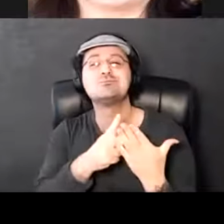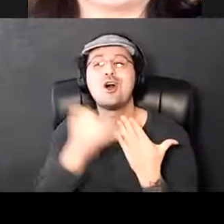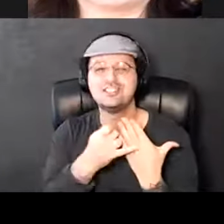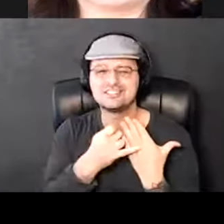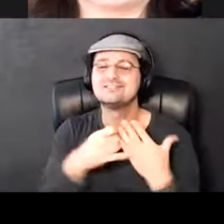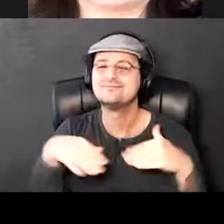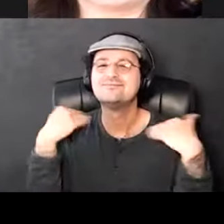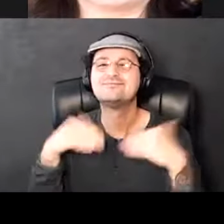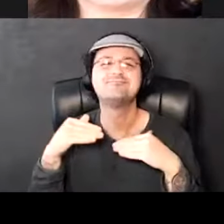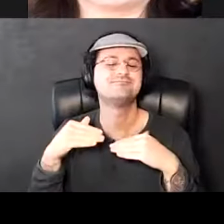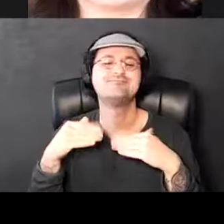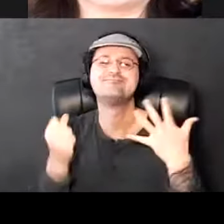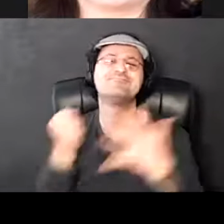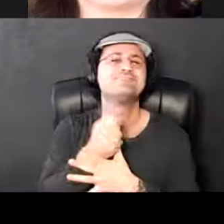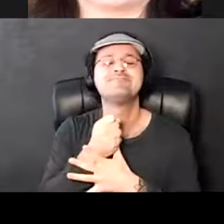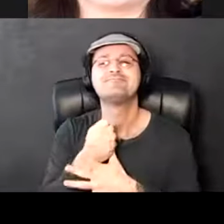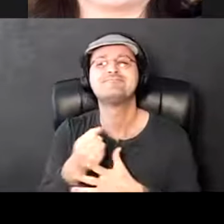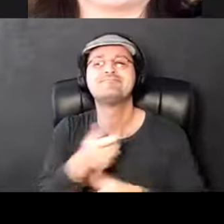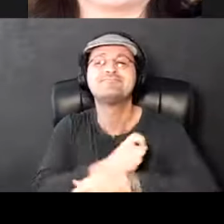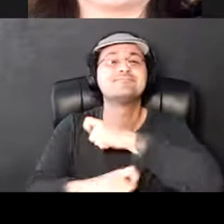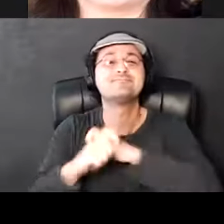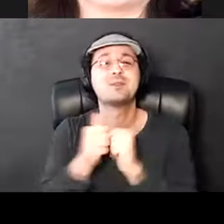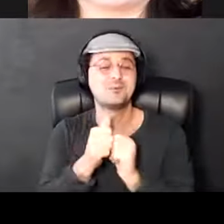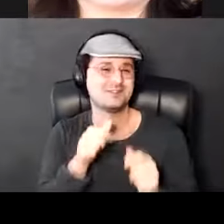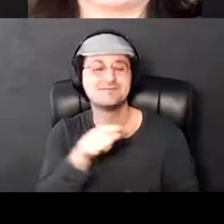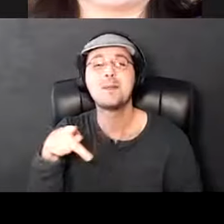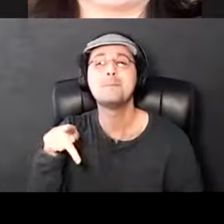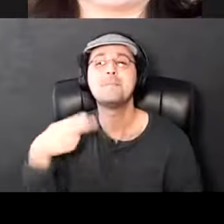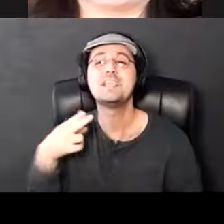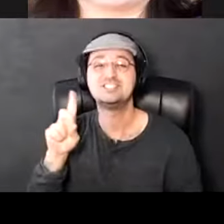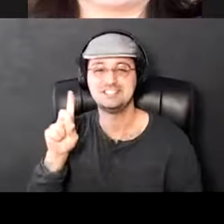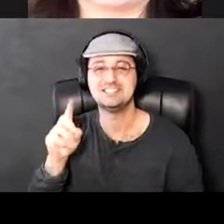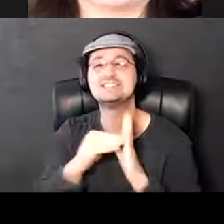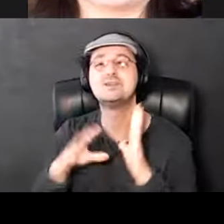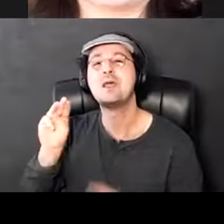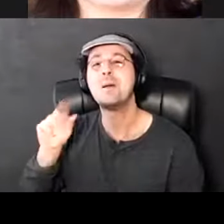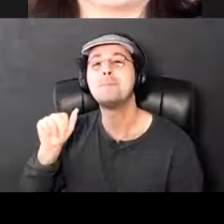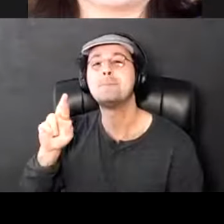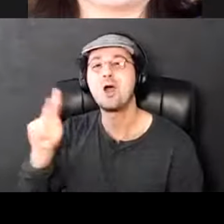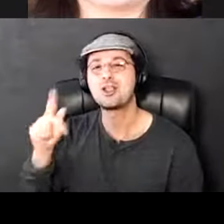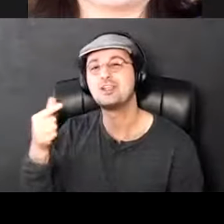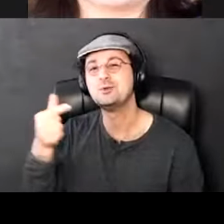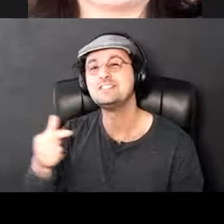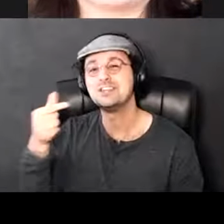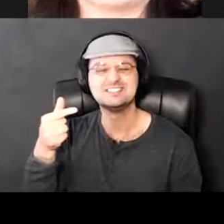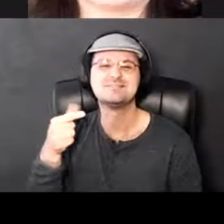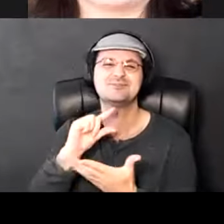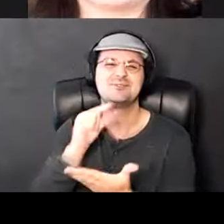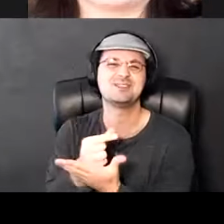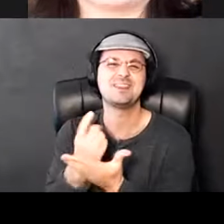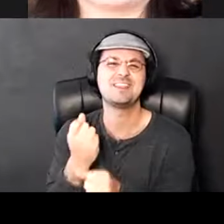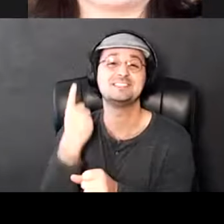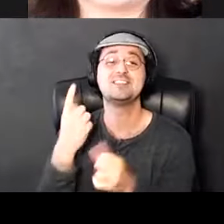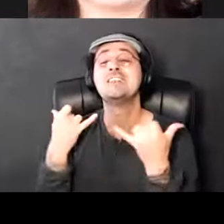a CSD PhD student, Mark Gutierrez, who graduated last year and is now a captain in